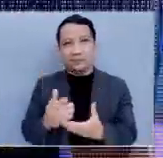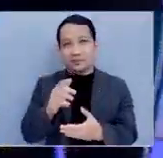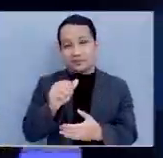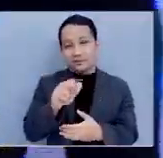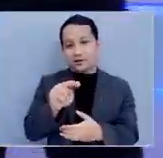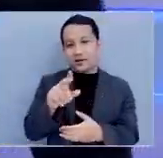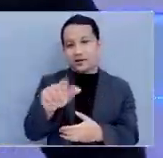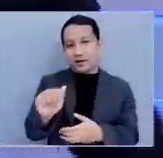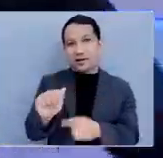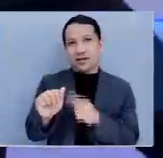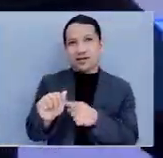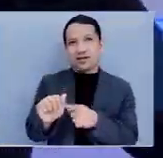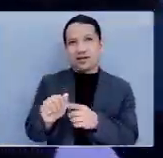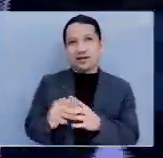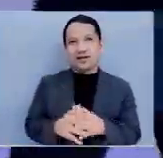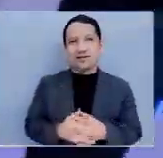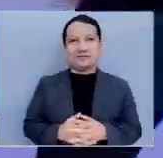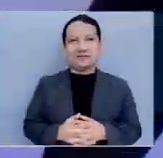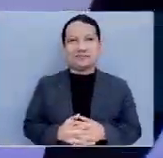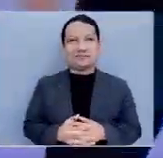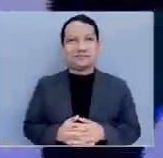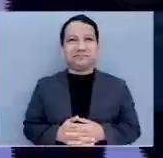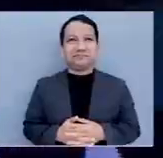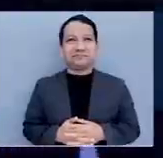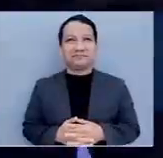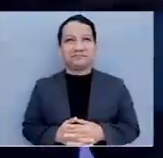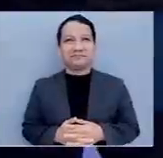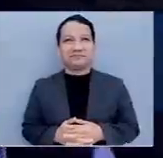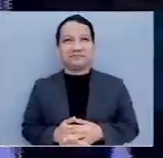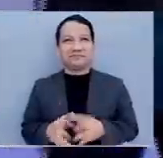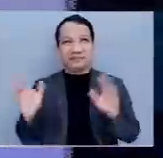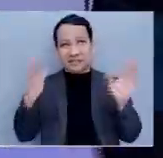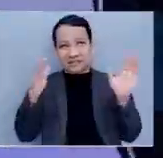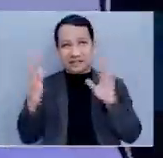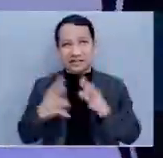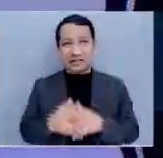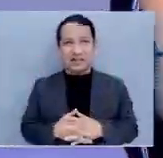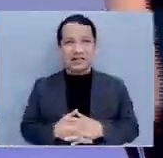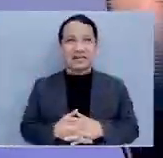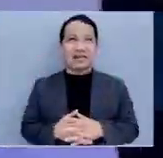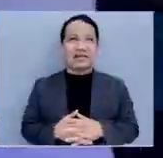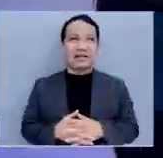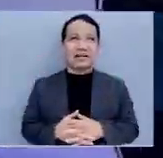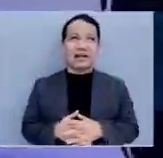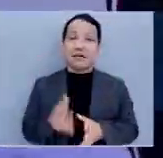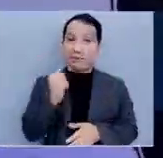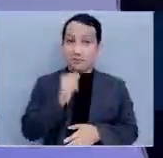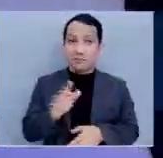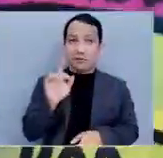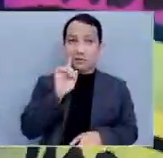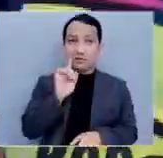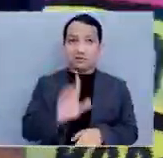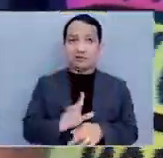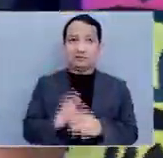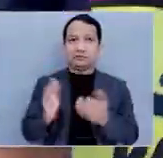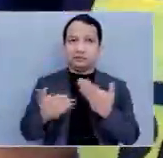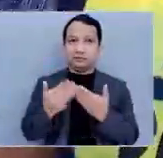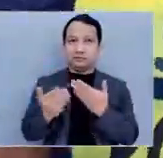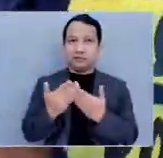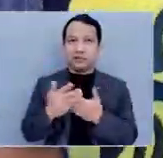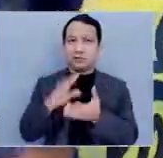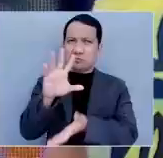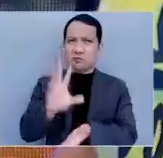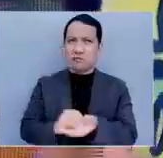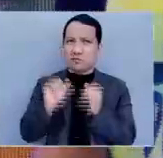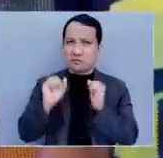Anna! Ng Grovey Effect and Anna and the gang! Welcome yes. back, guys! Good morning! Alright, madali lang to. Sundan nyo lang kami,